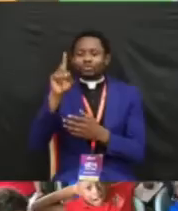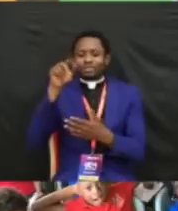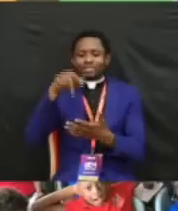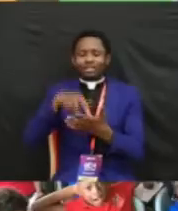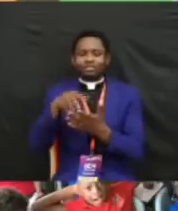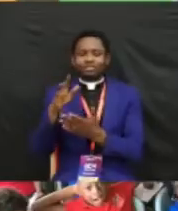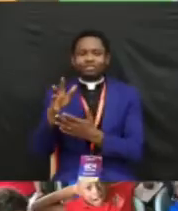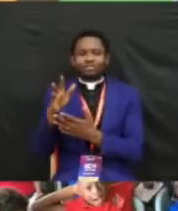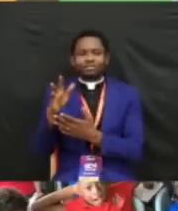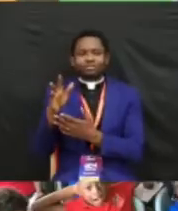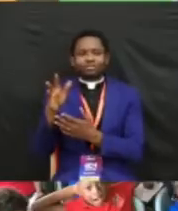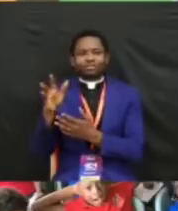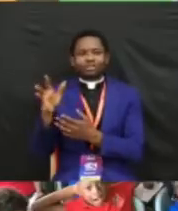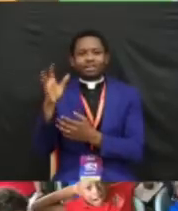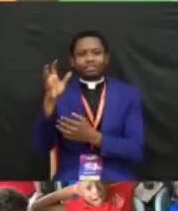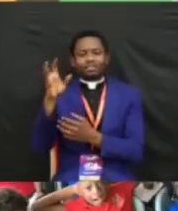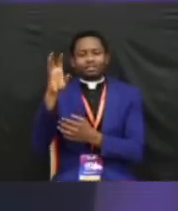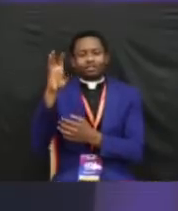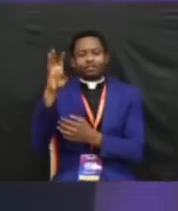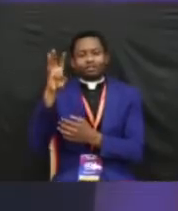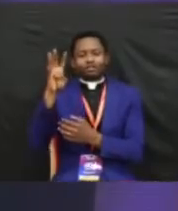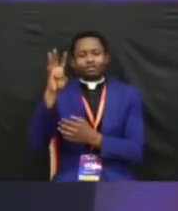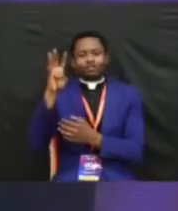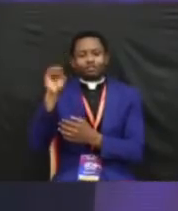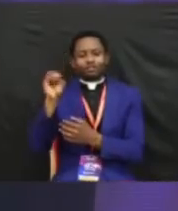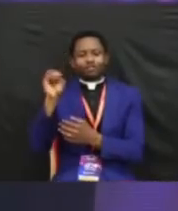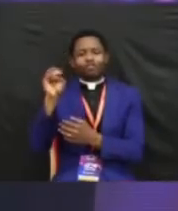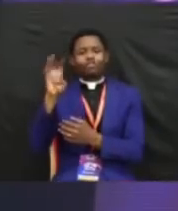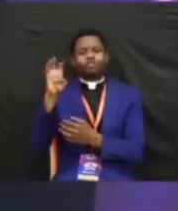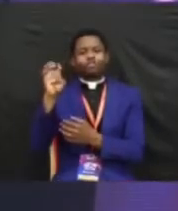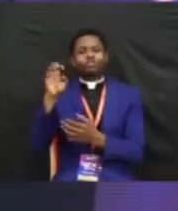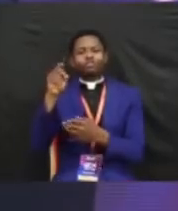peoples making decision for Christ.